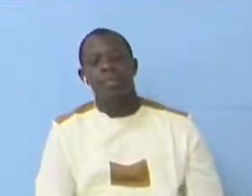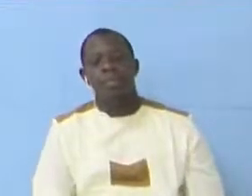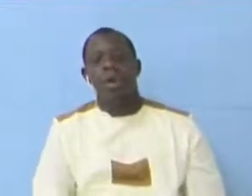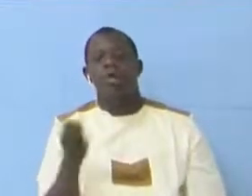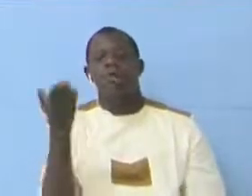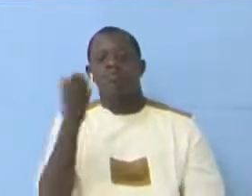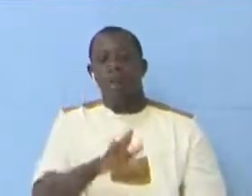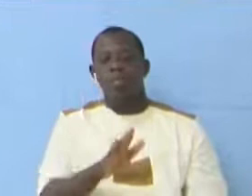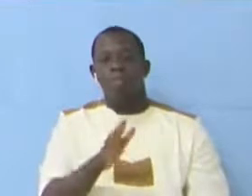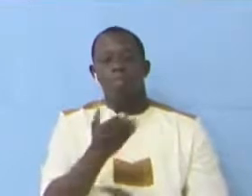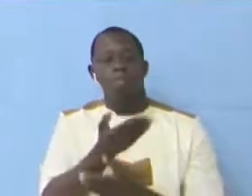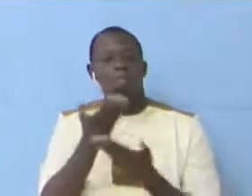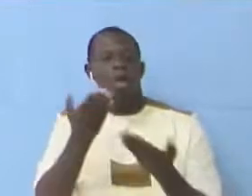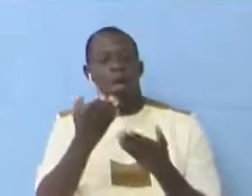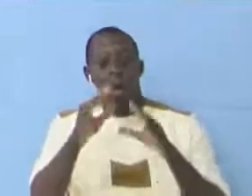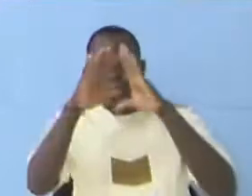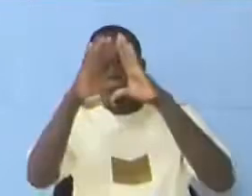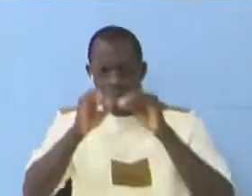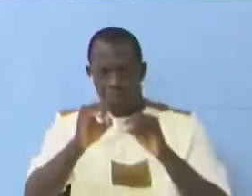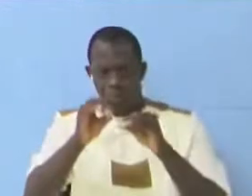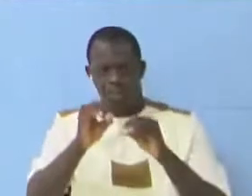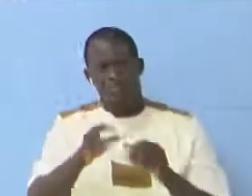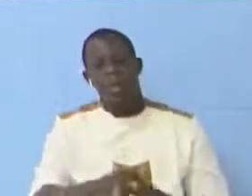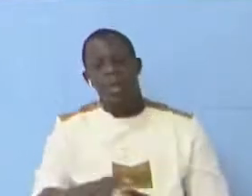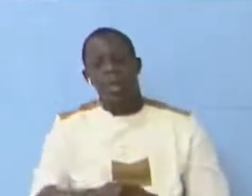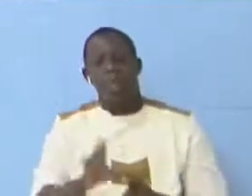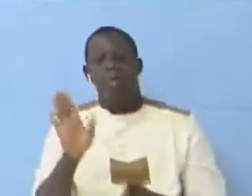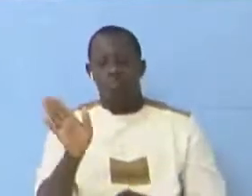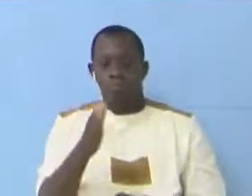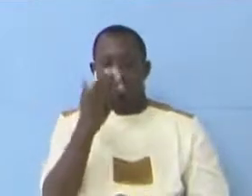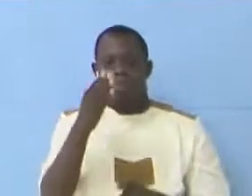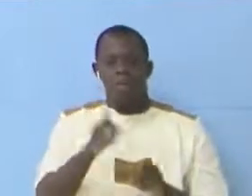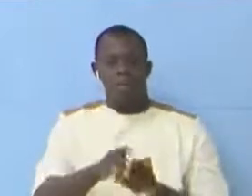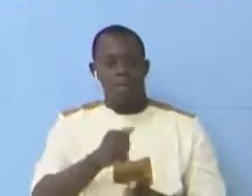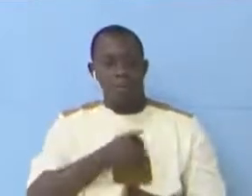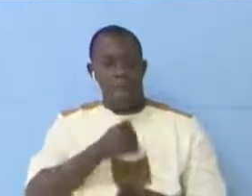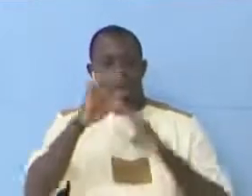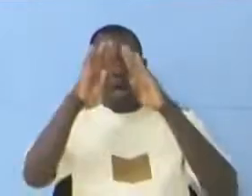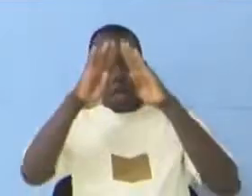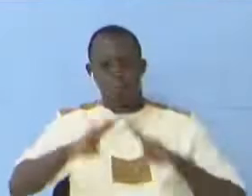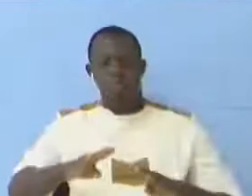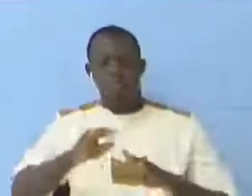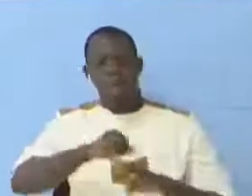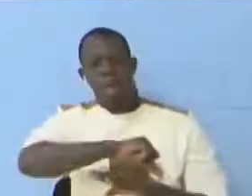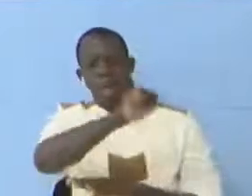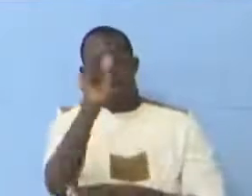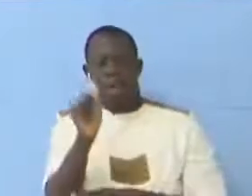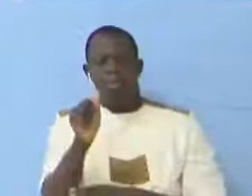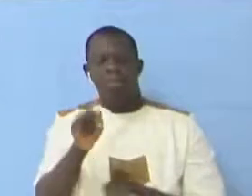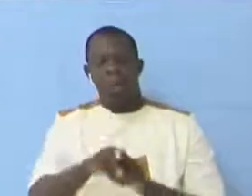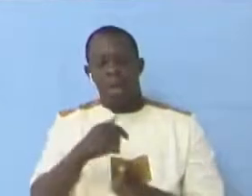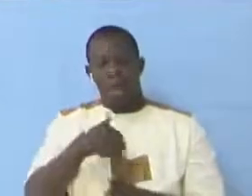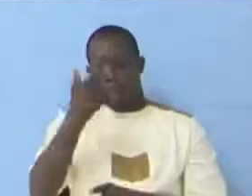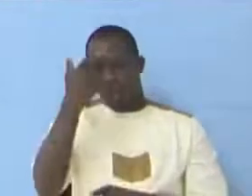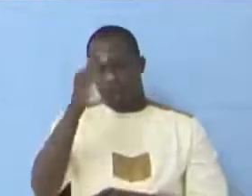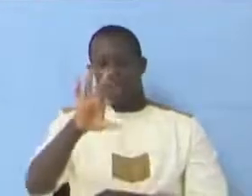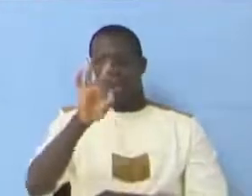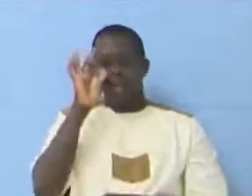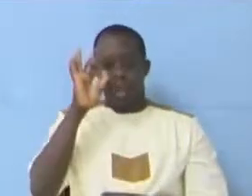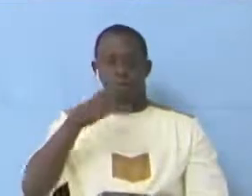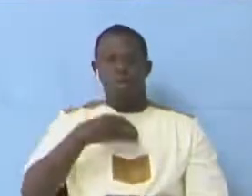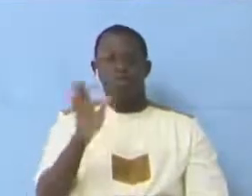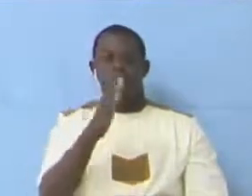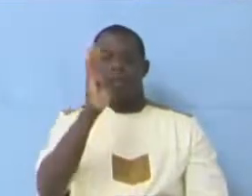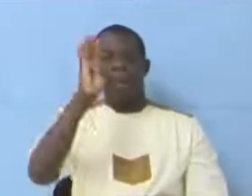Coming from the office, going to my house and to I think I even decided to go to Cape